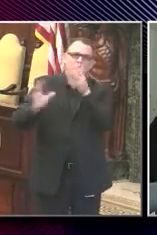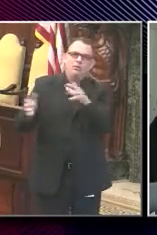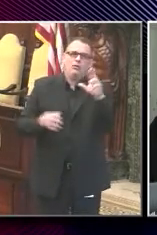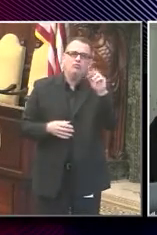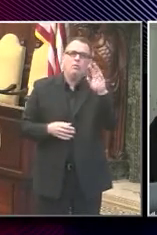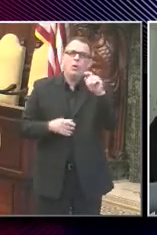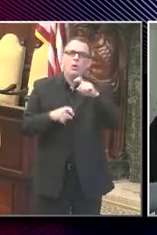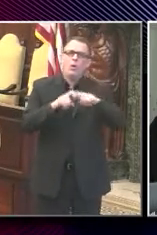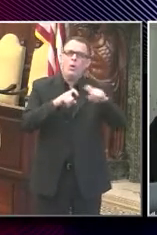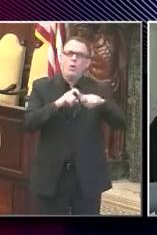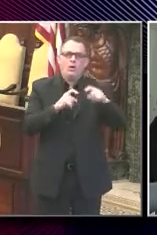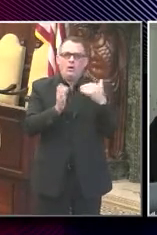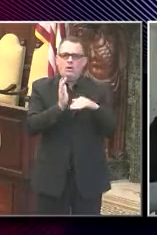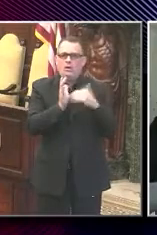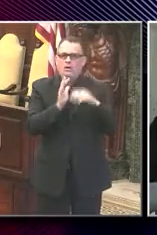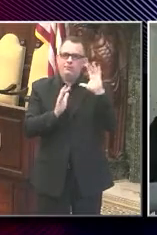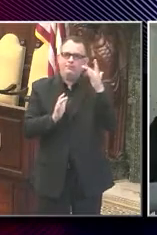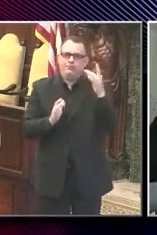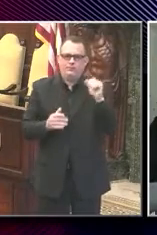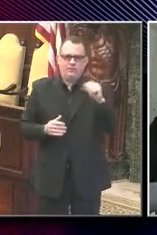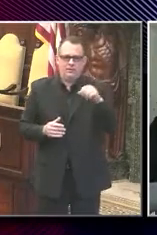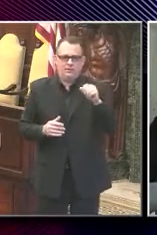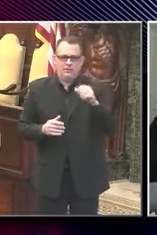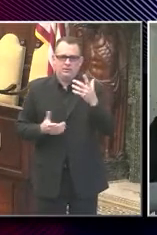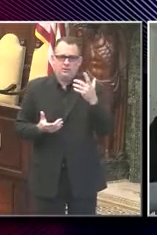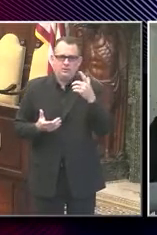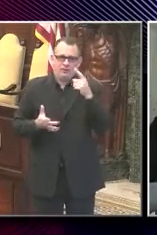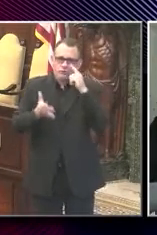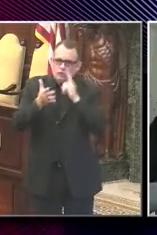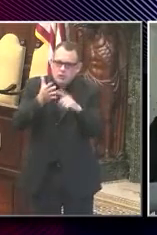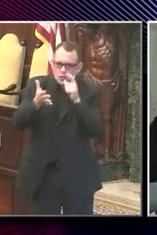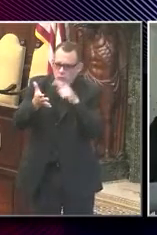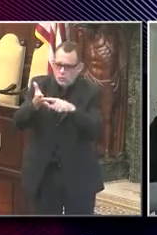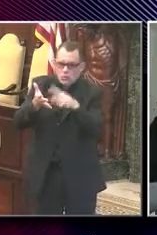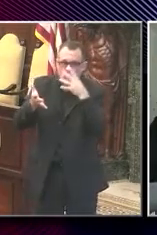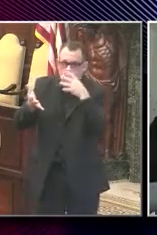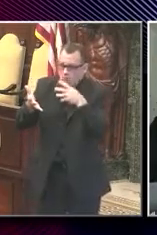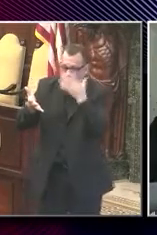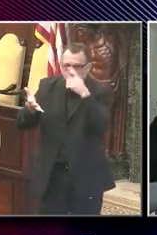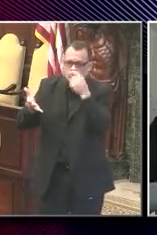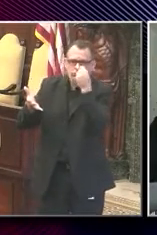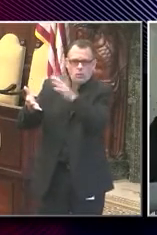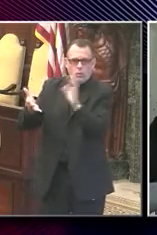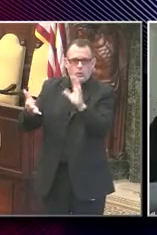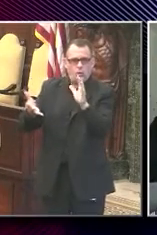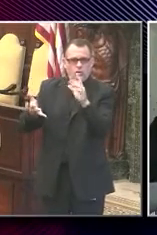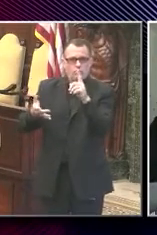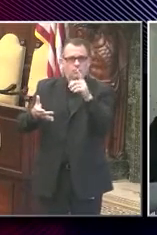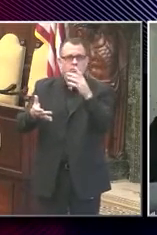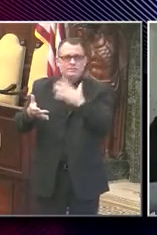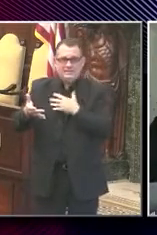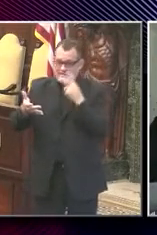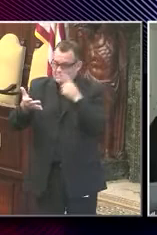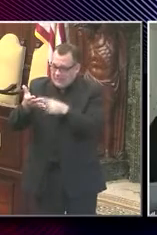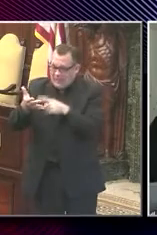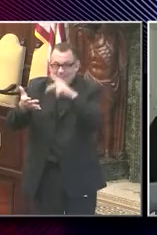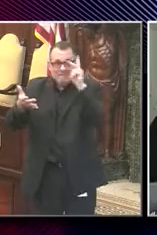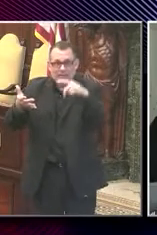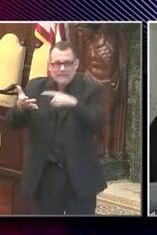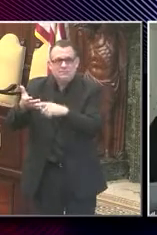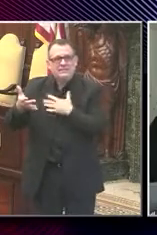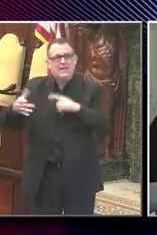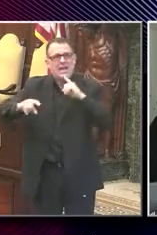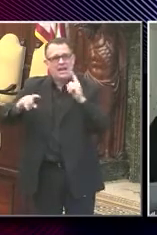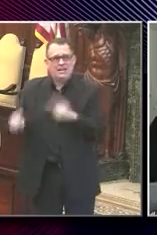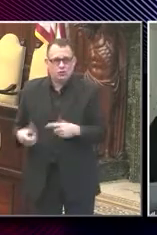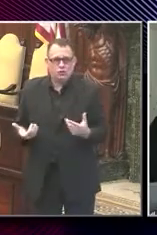answer the phone if we don't recognize who the caller is. But this is one call that you should pick up. Our contact tracing staff almost